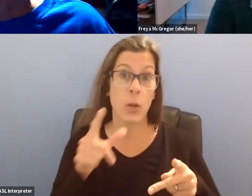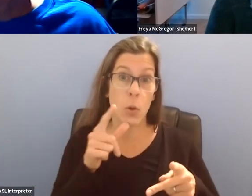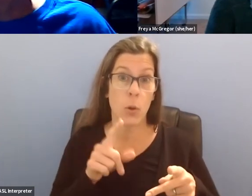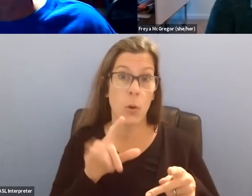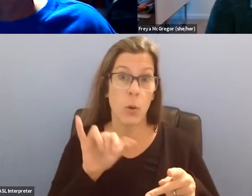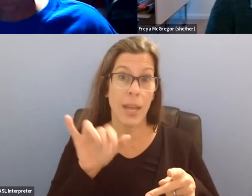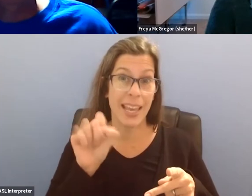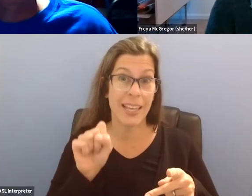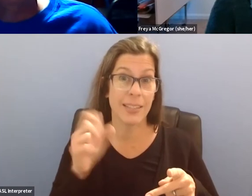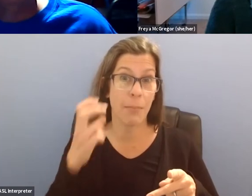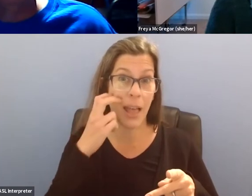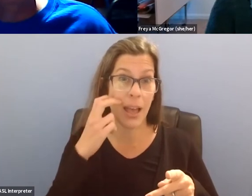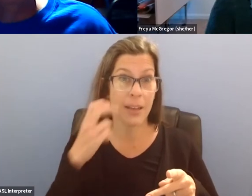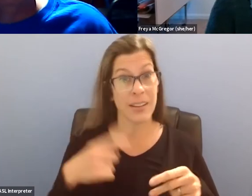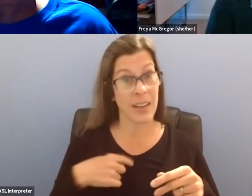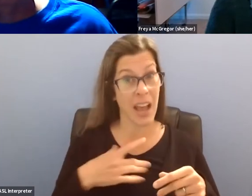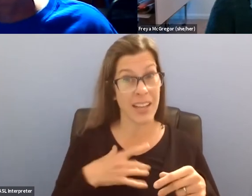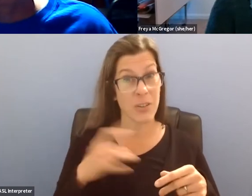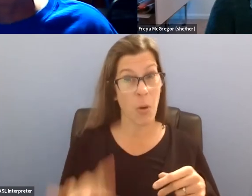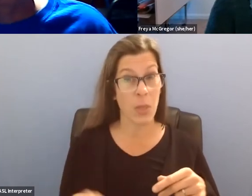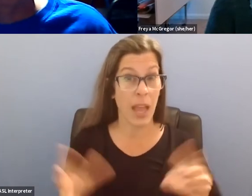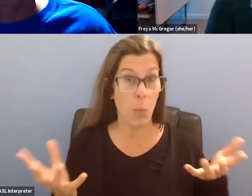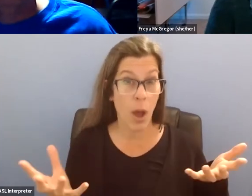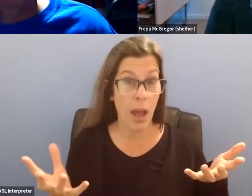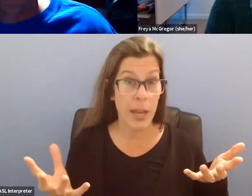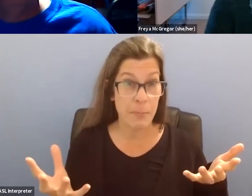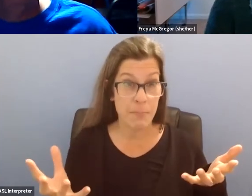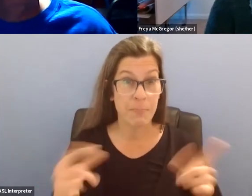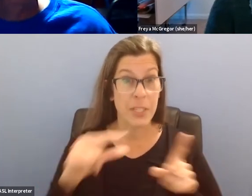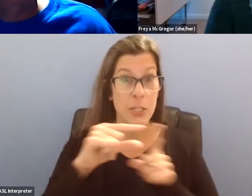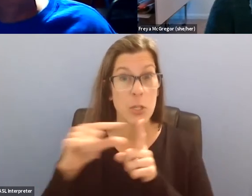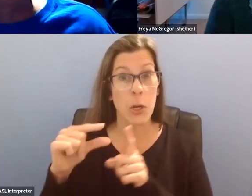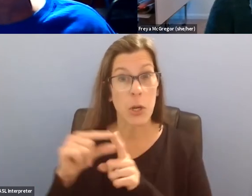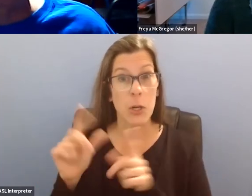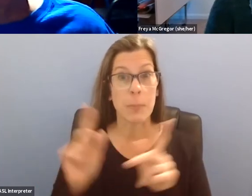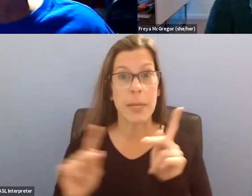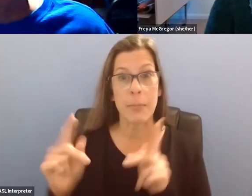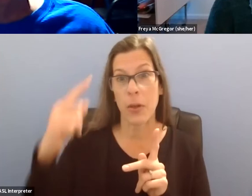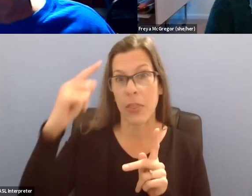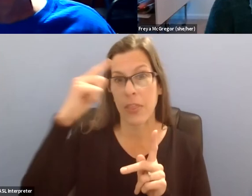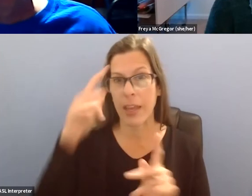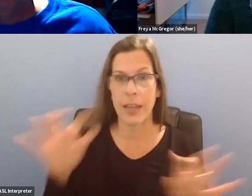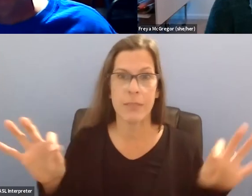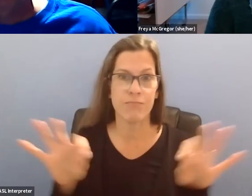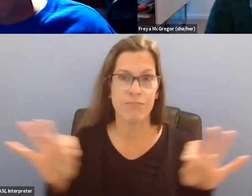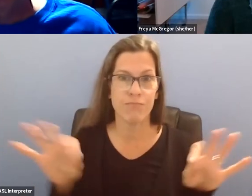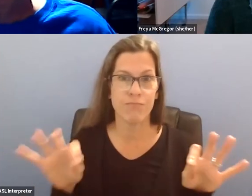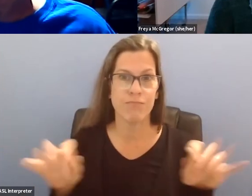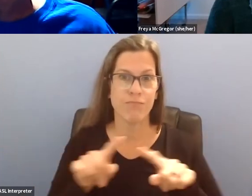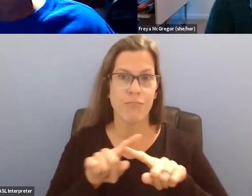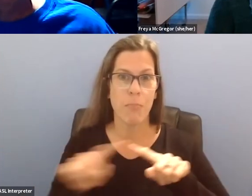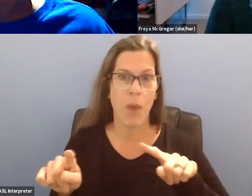don't like are terms that are, that are well-meaning, but are either patronizing,